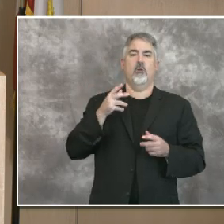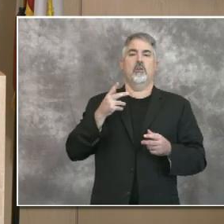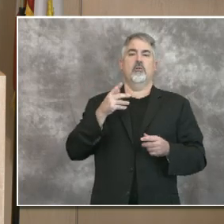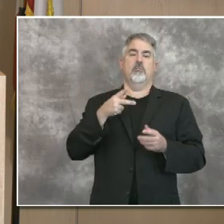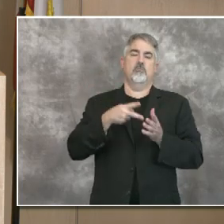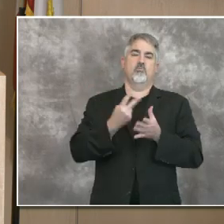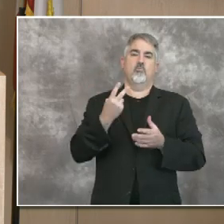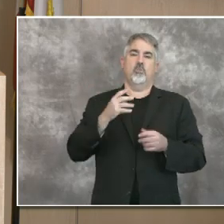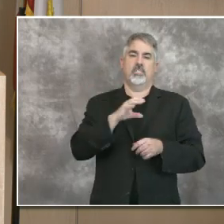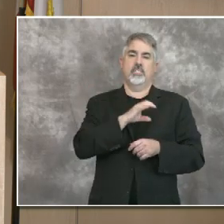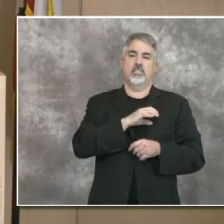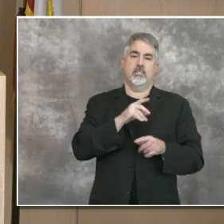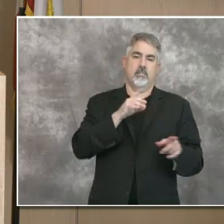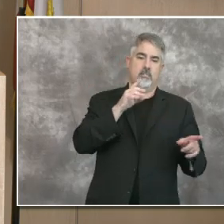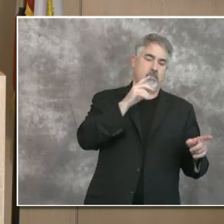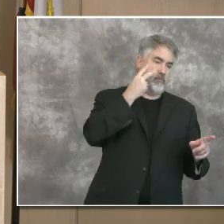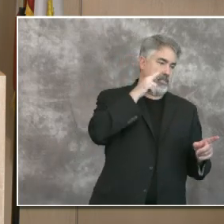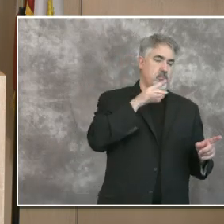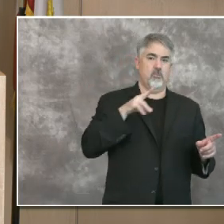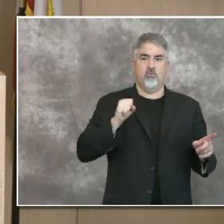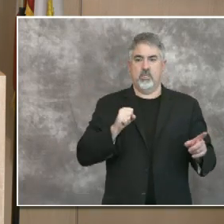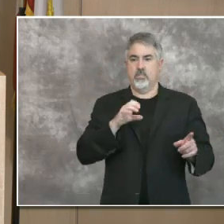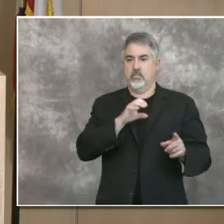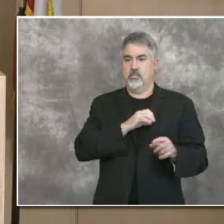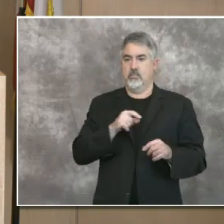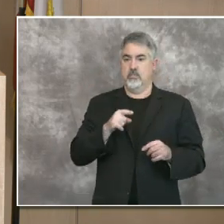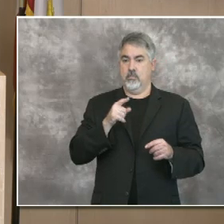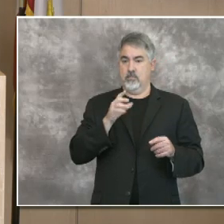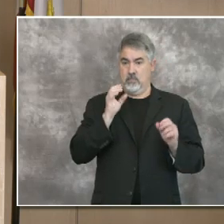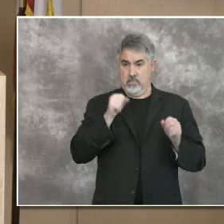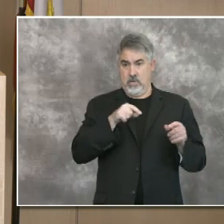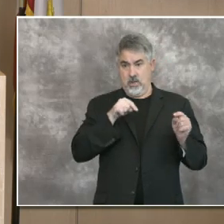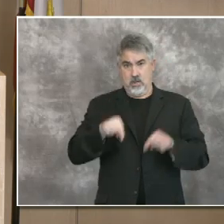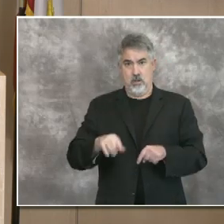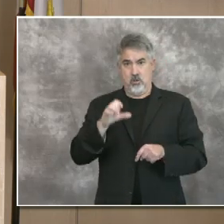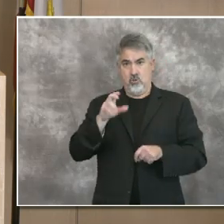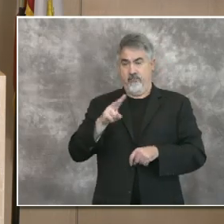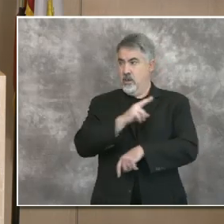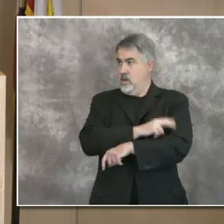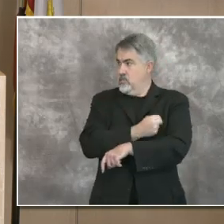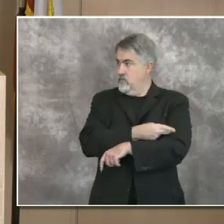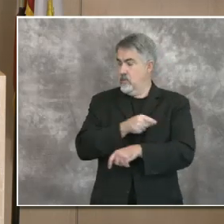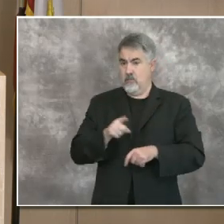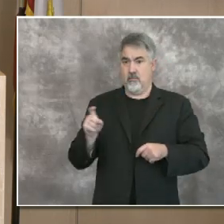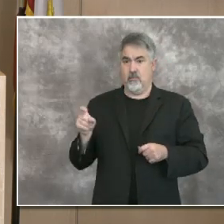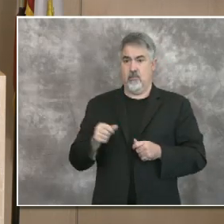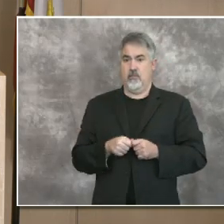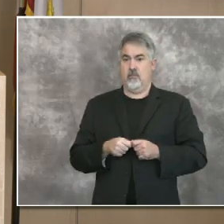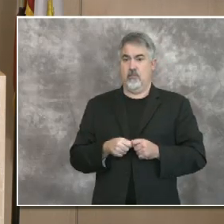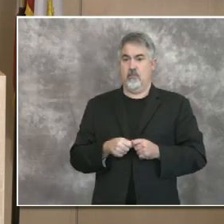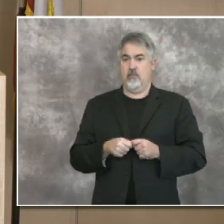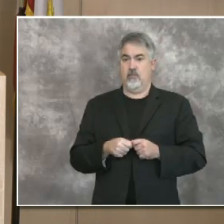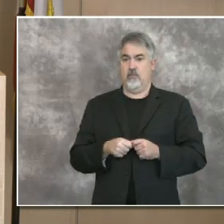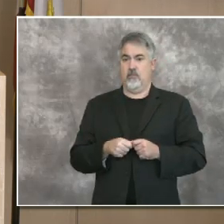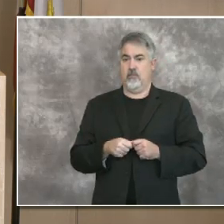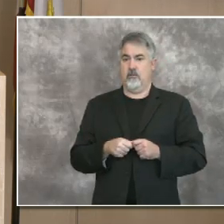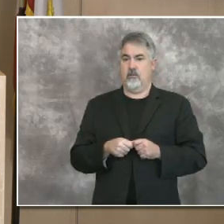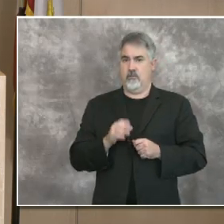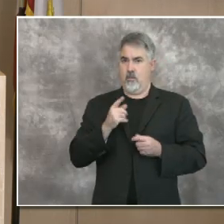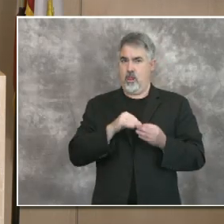at hospitals in or around Chula Vista? So we actually, I met with Chairman